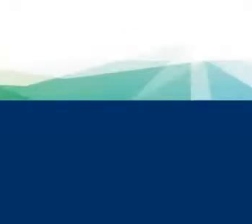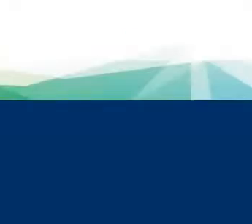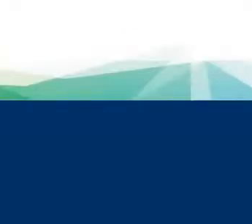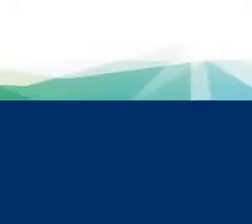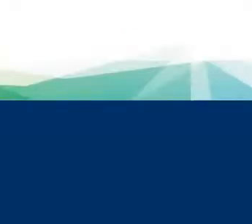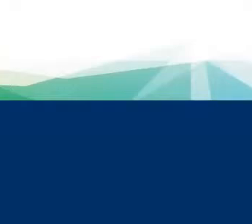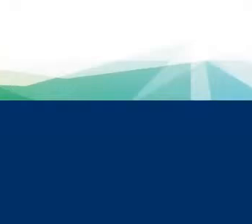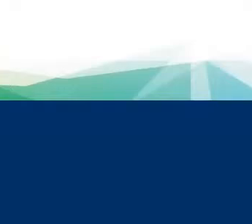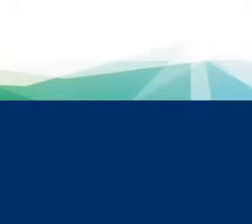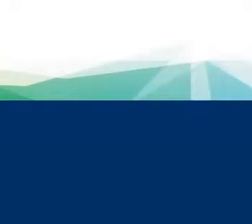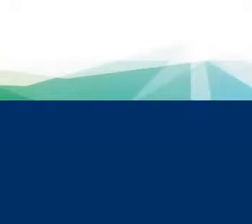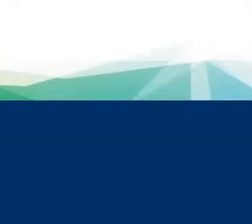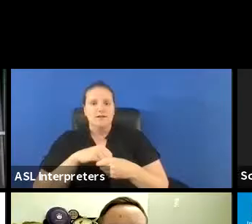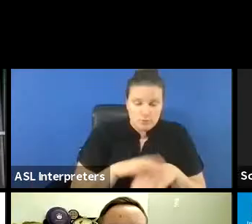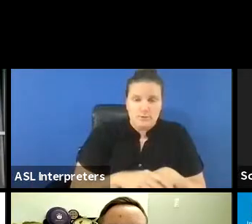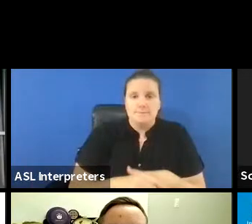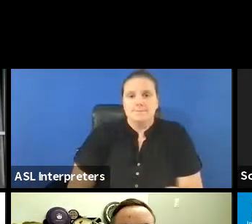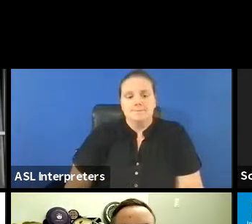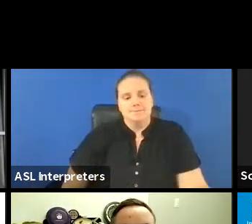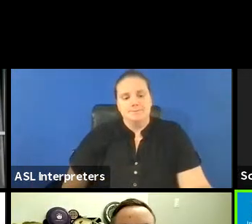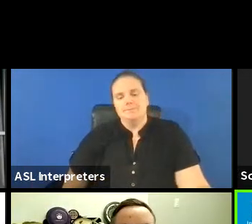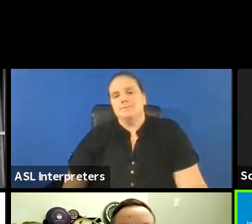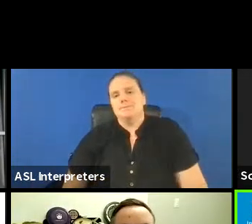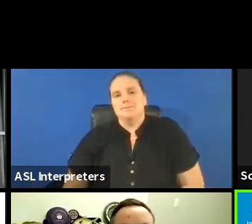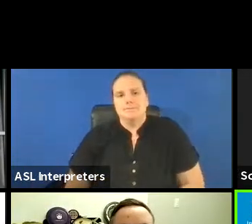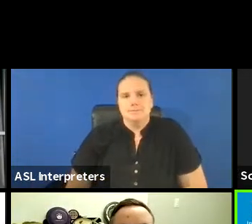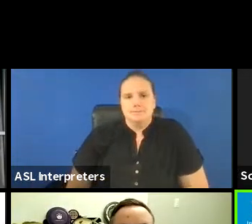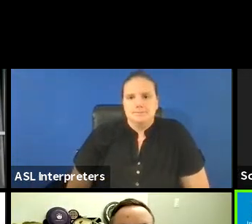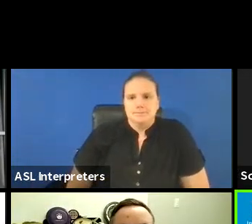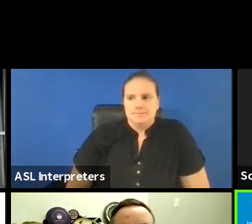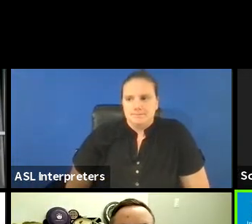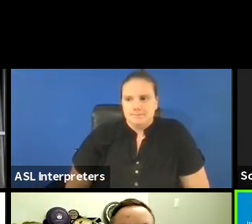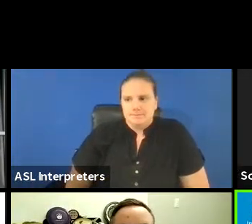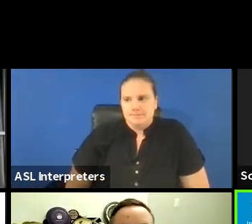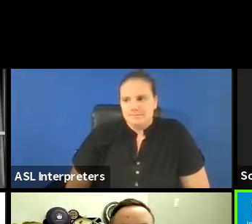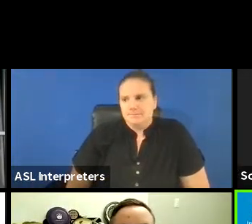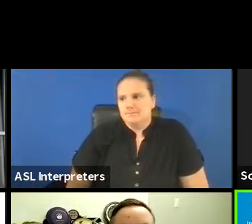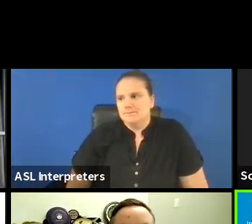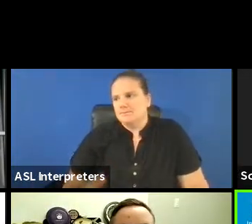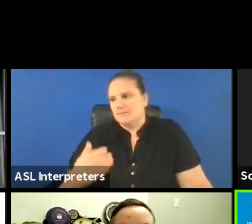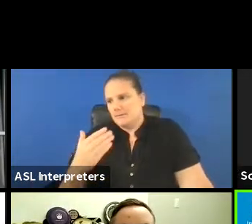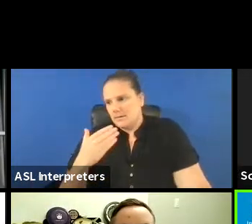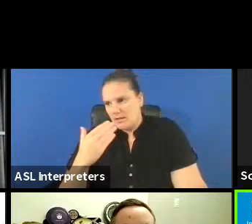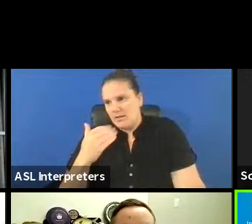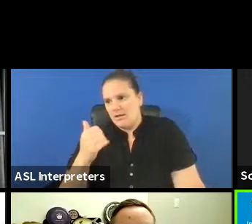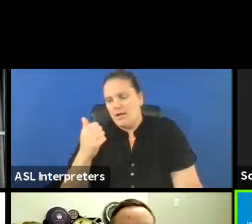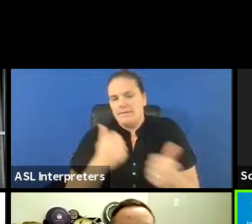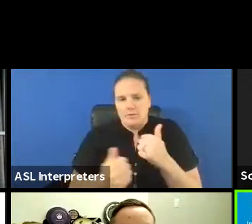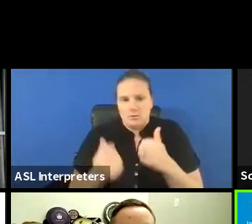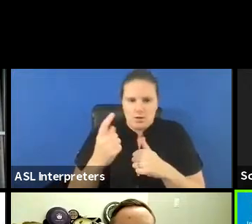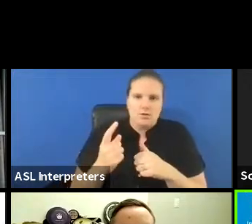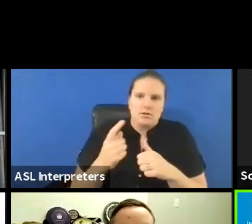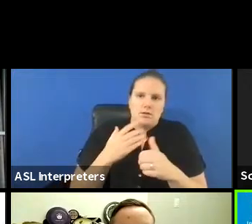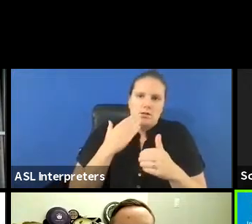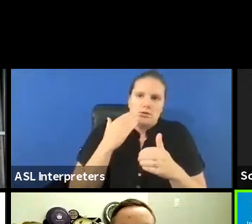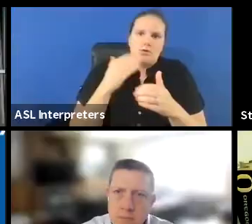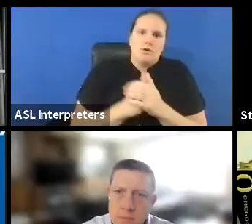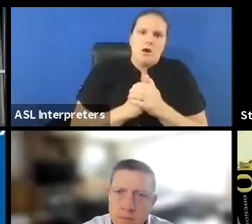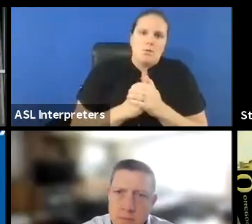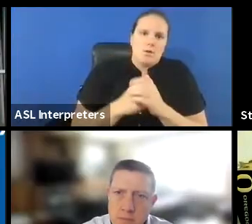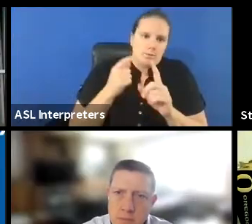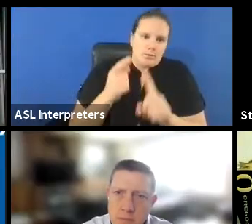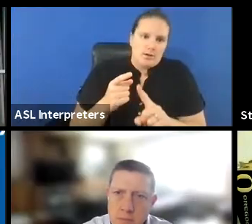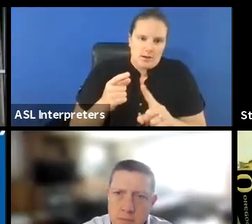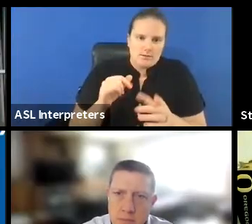to you for closing comments. So I want to thank everybody. And I also want to point